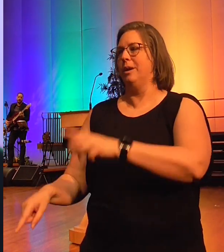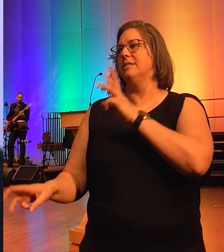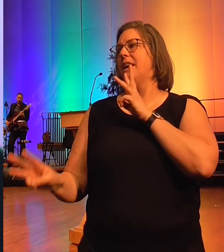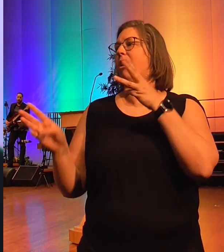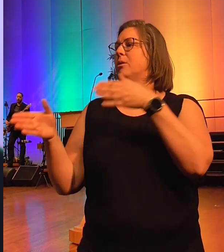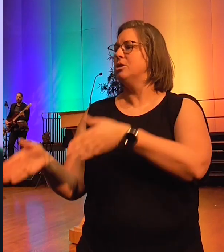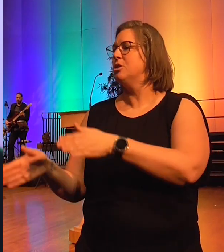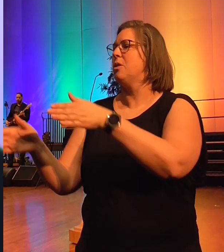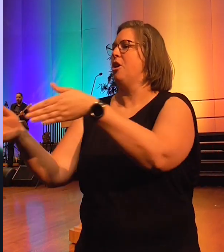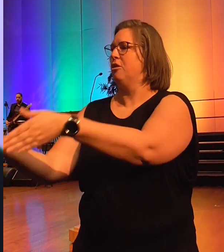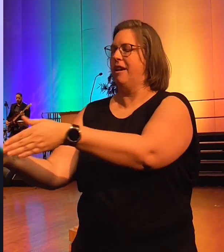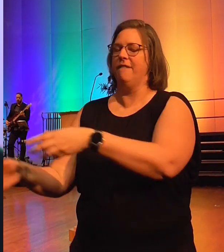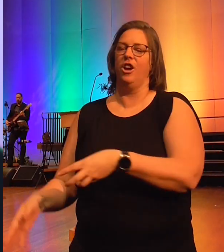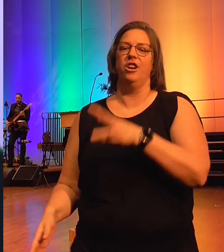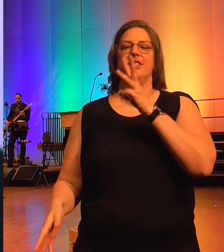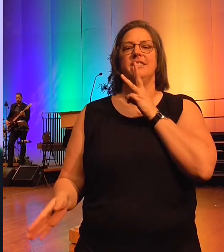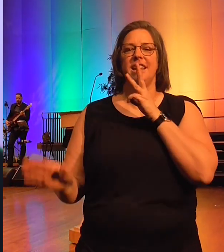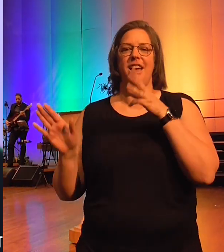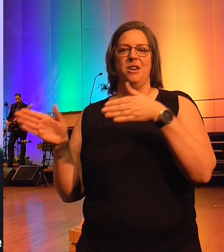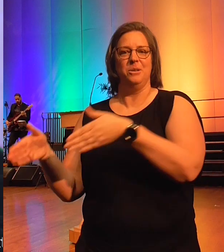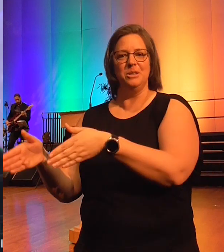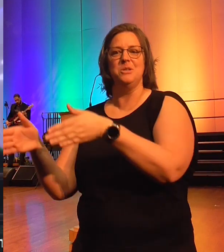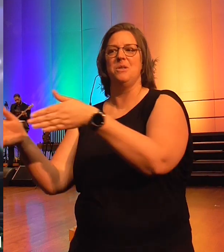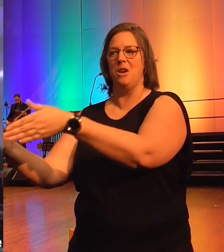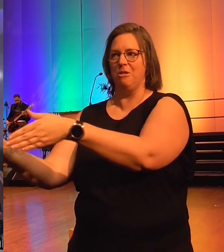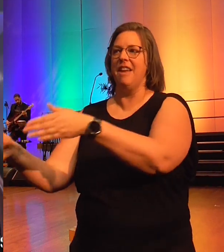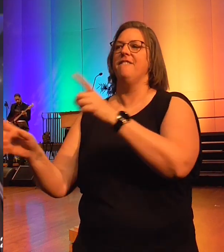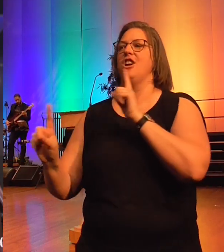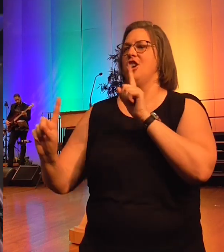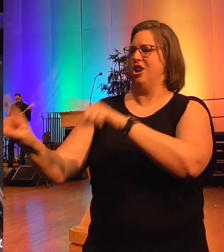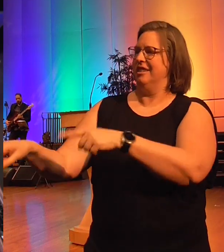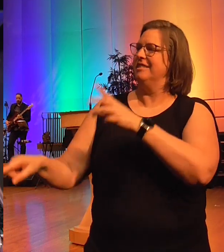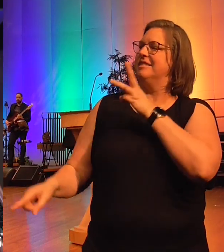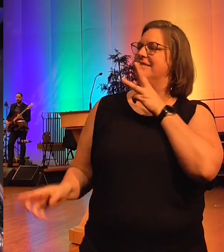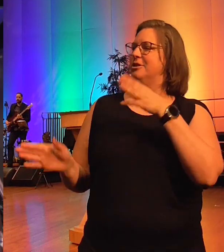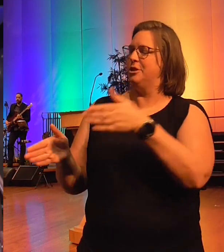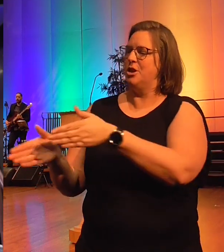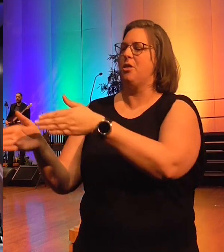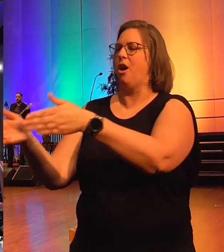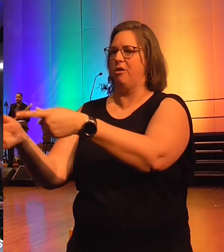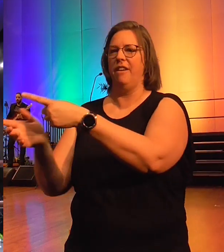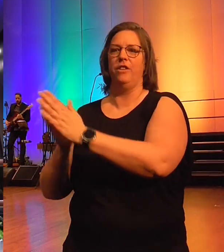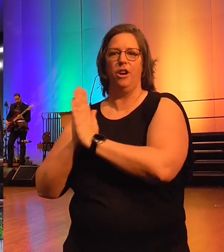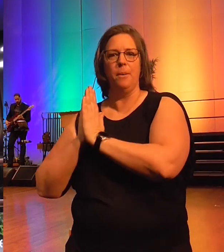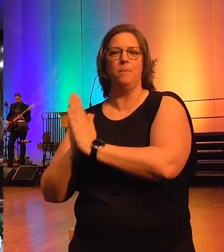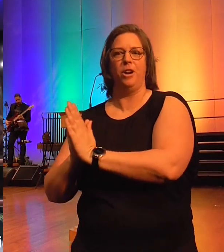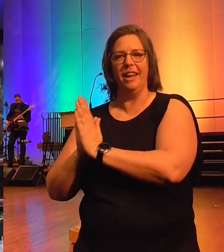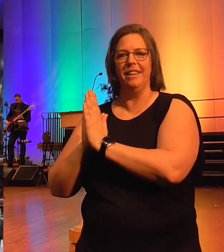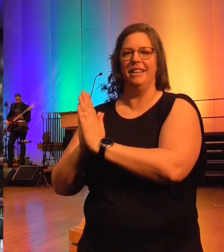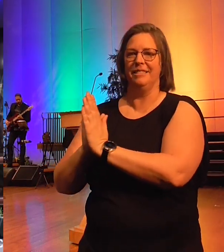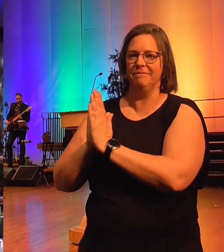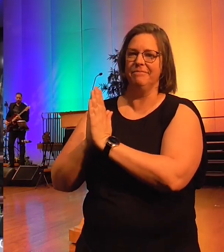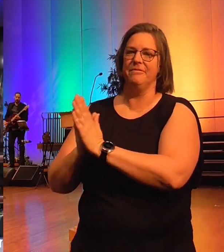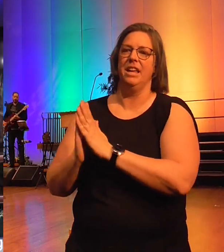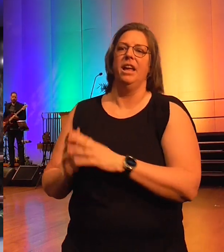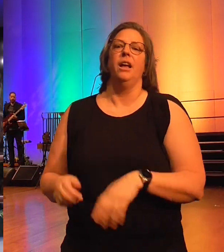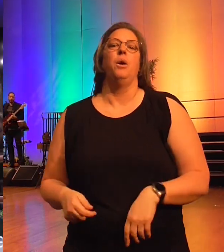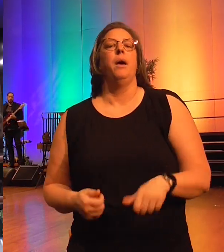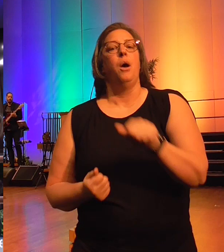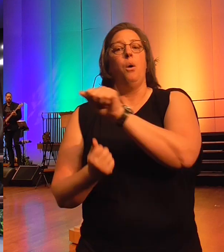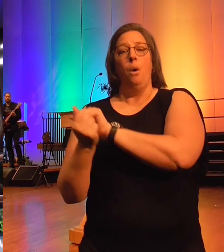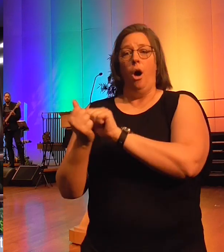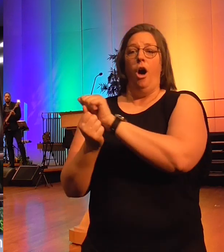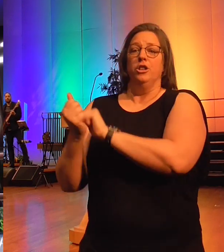going down to the river, down to the river, down to the river of prayer. Hey, hey, let's